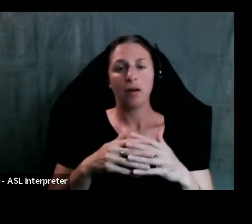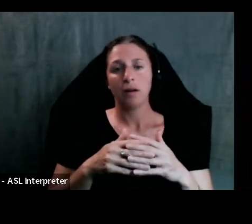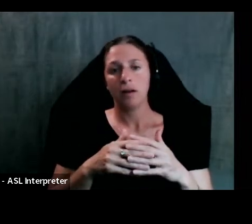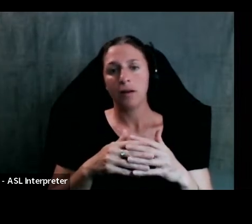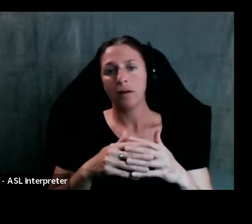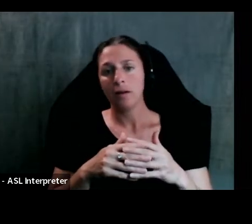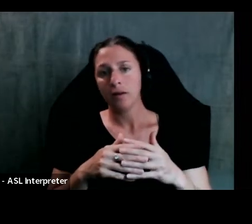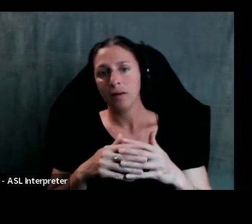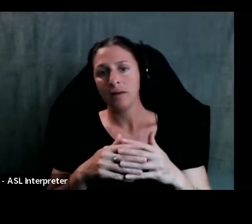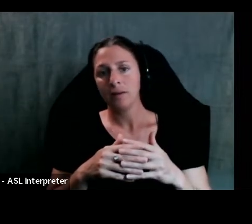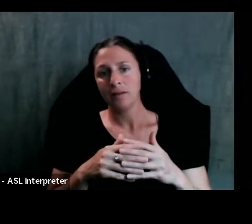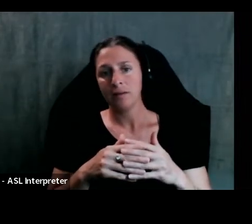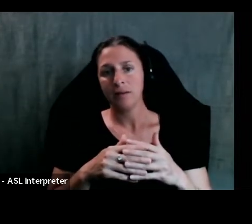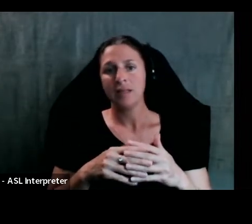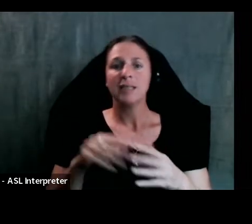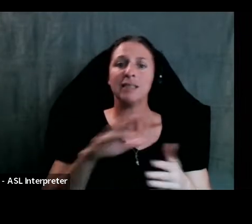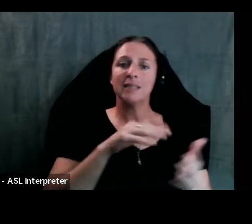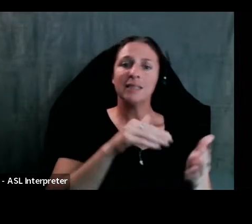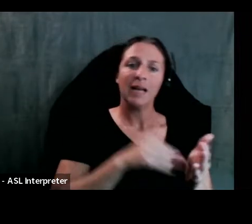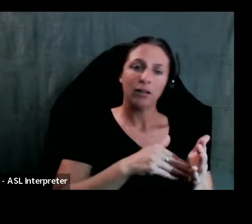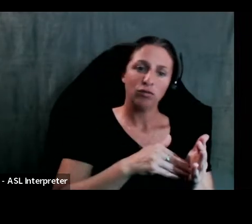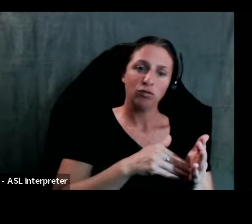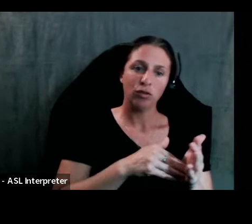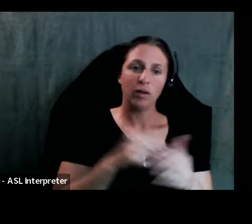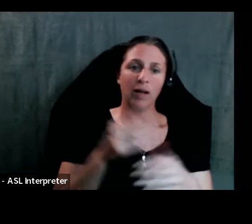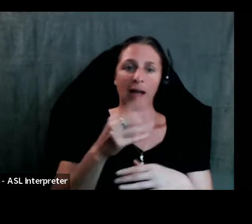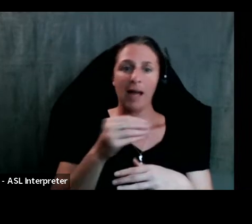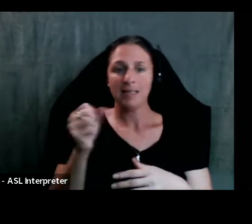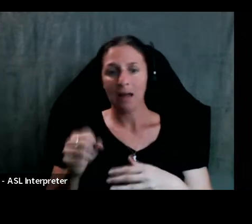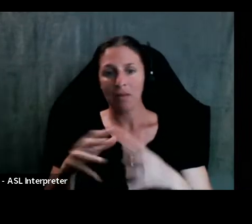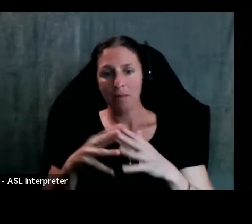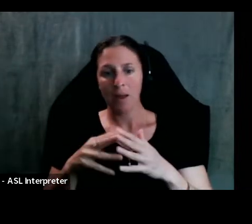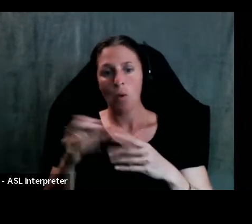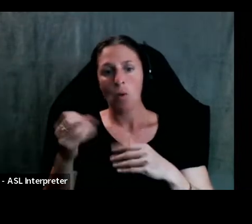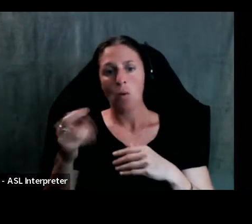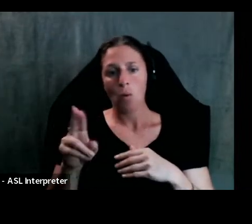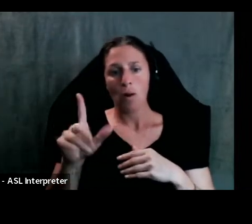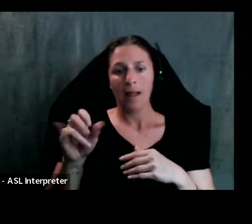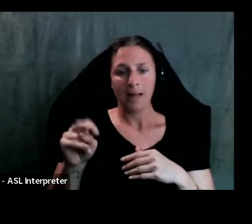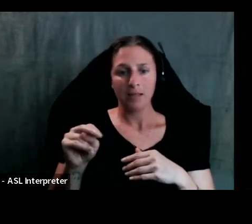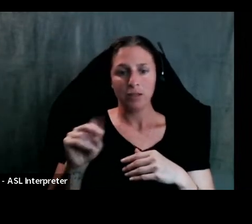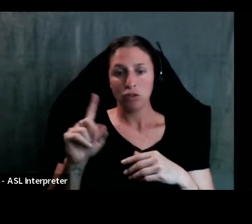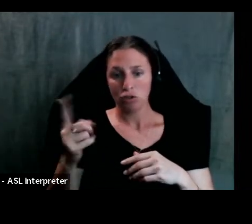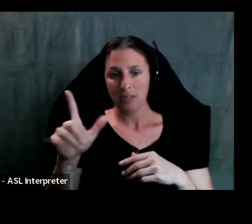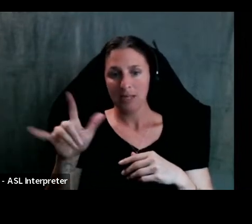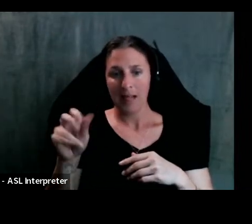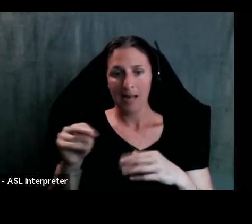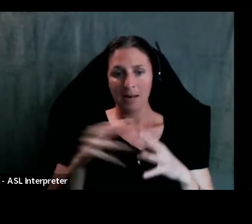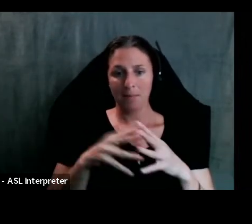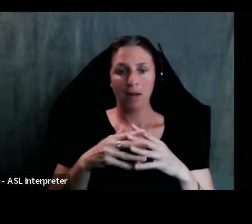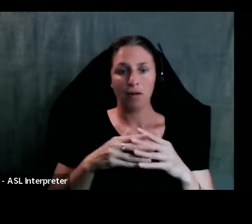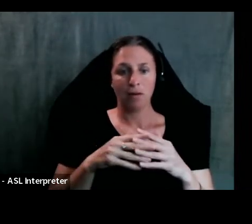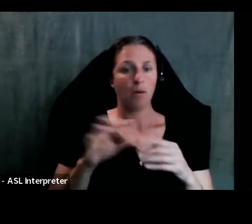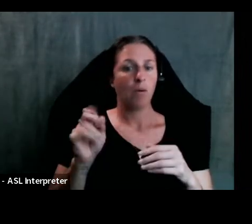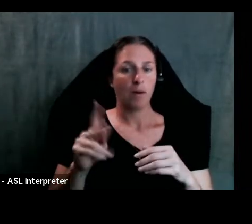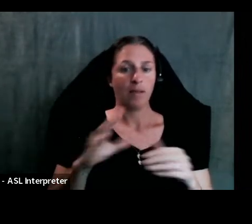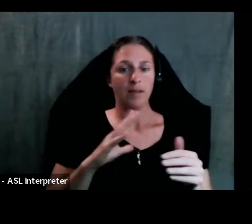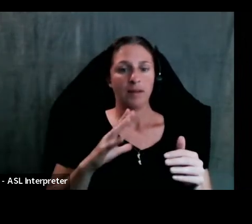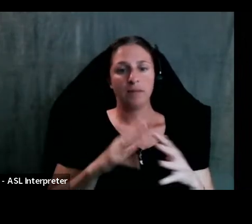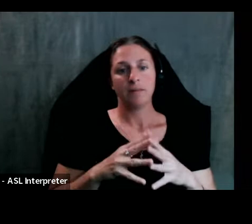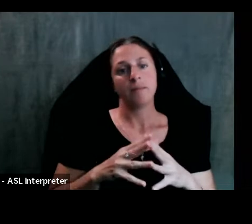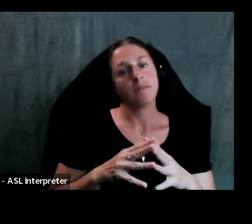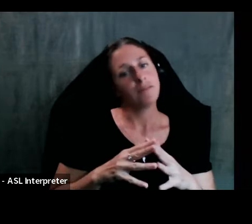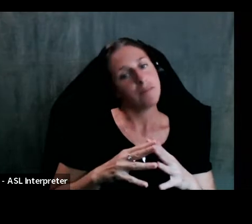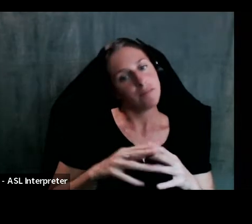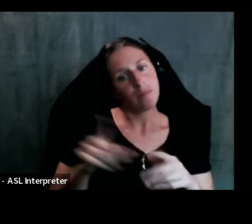heard it would it, be Central and South America or Latin America would Mhm. be more. so inclusive. it's gonna just be Latin America. There we Okay, go. that's fine. I just, By the